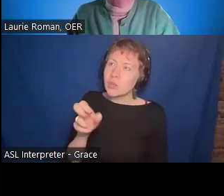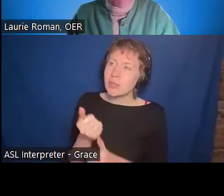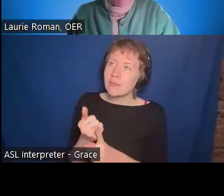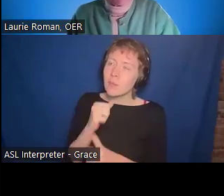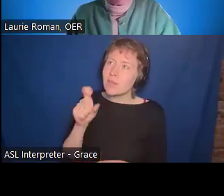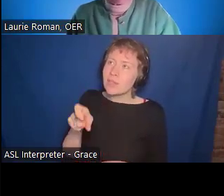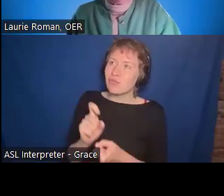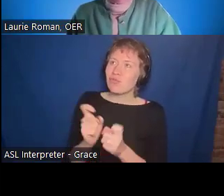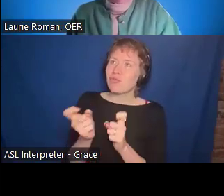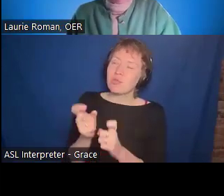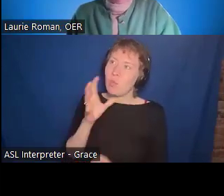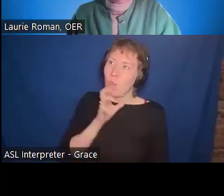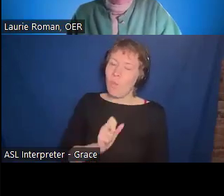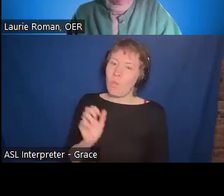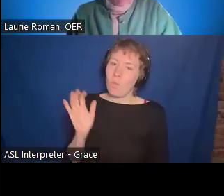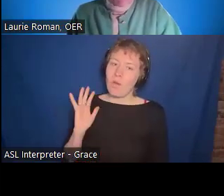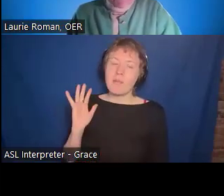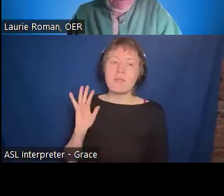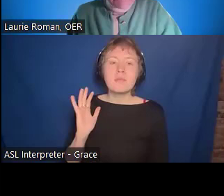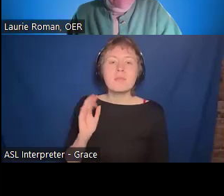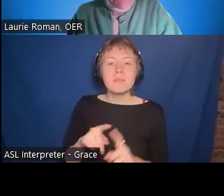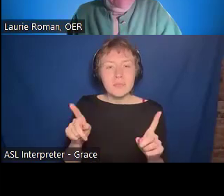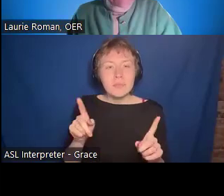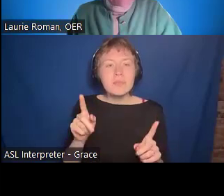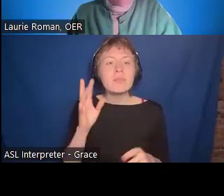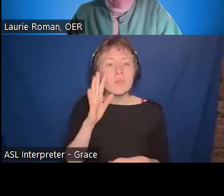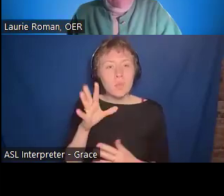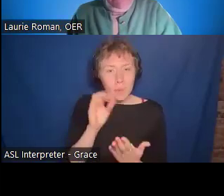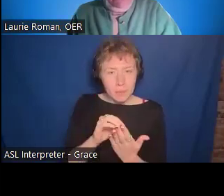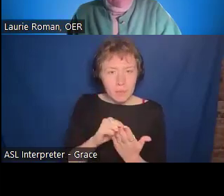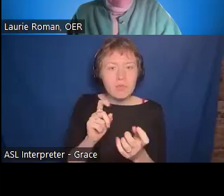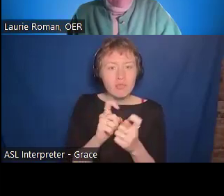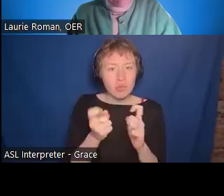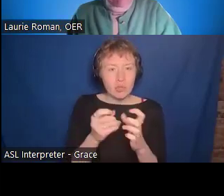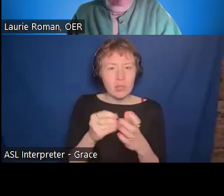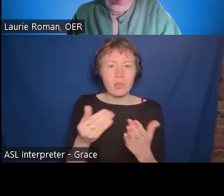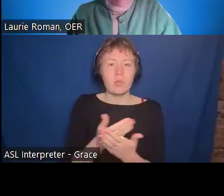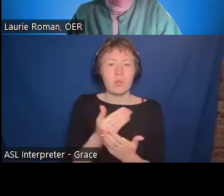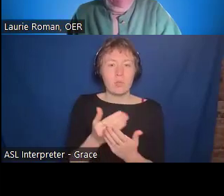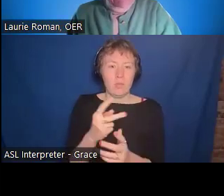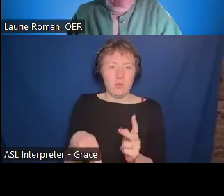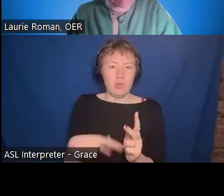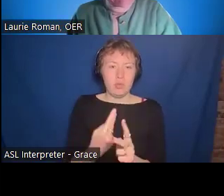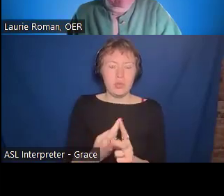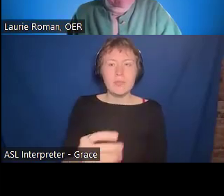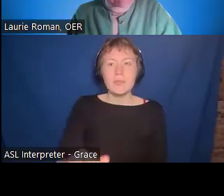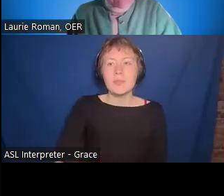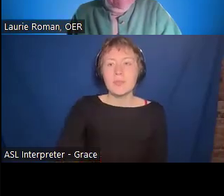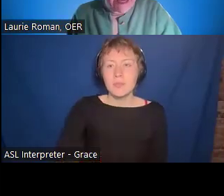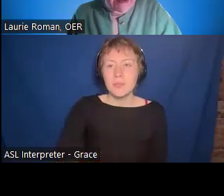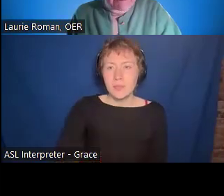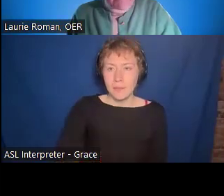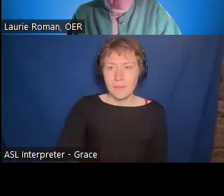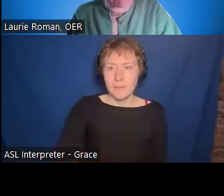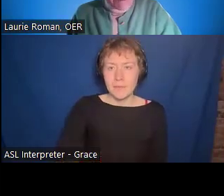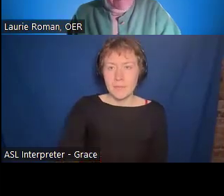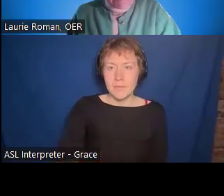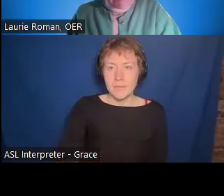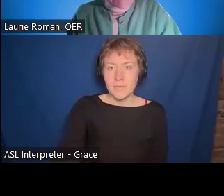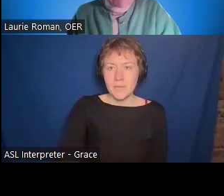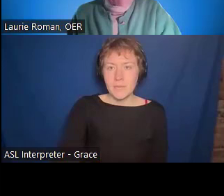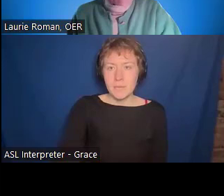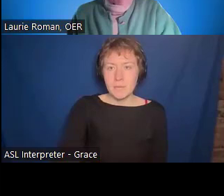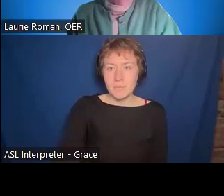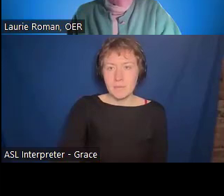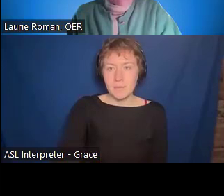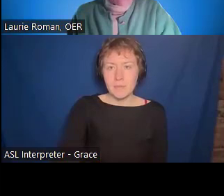change the old one. So you're going to put those changes into the new version. Any template or